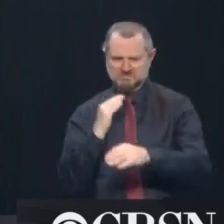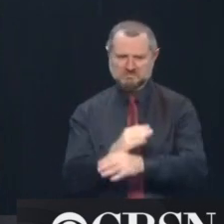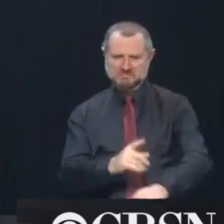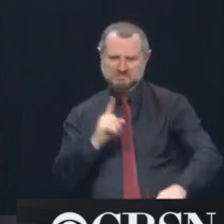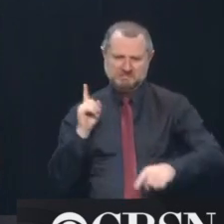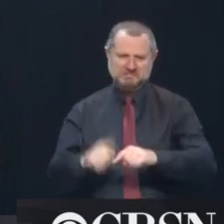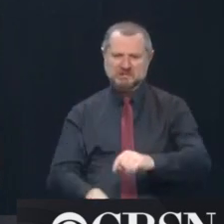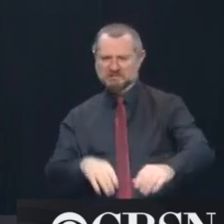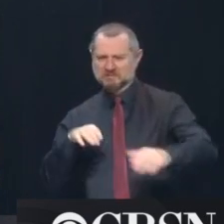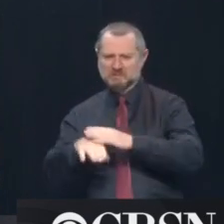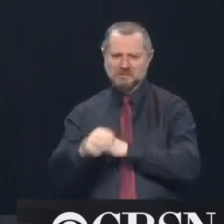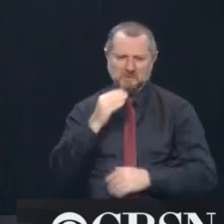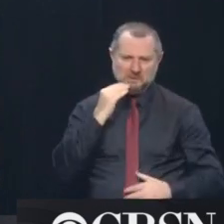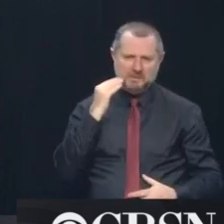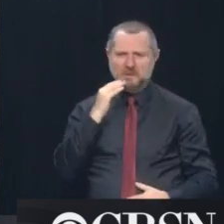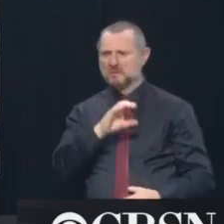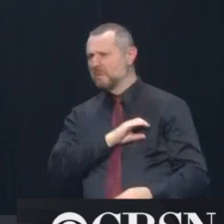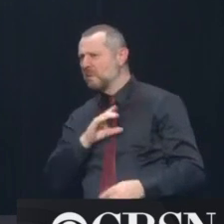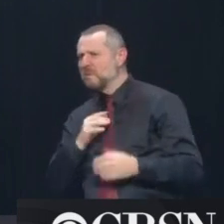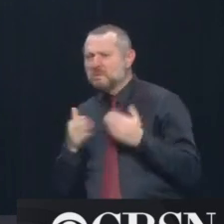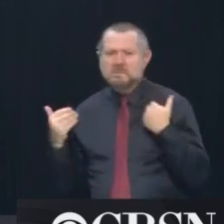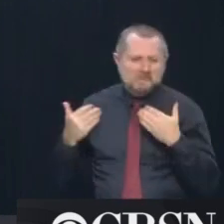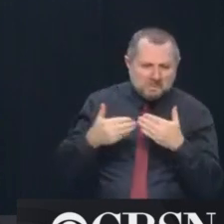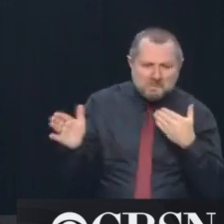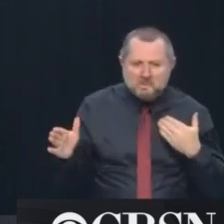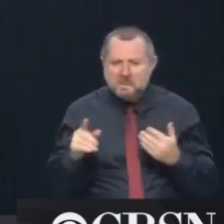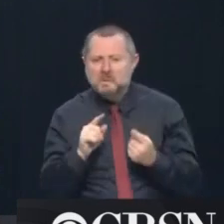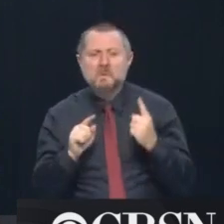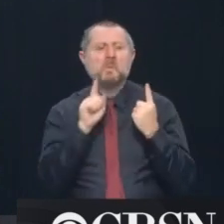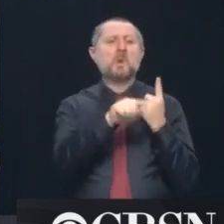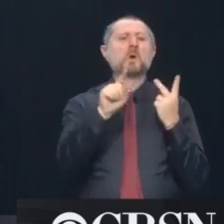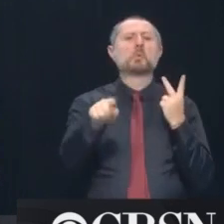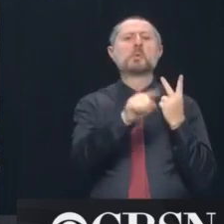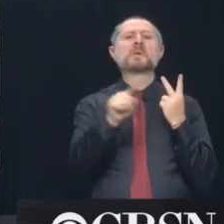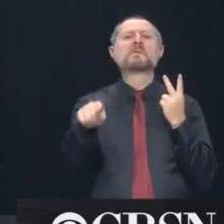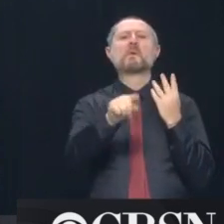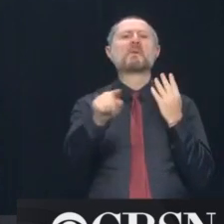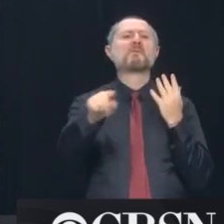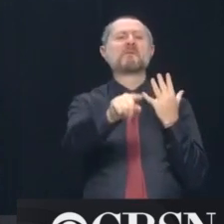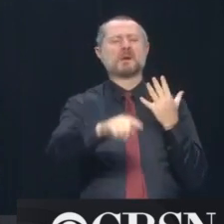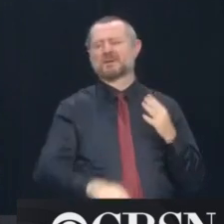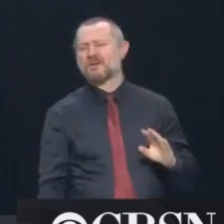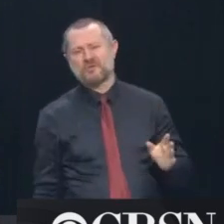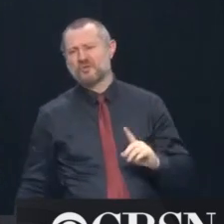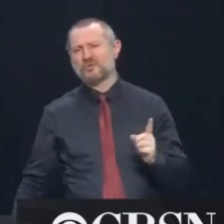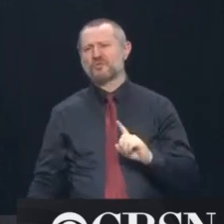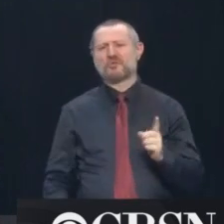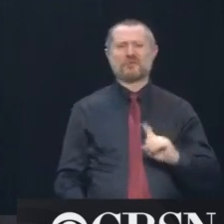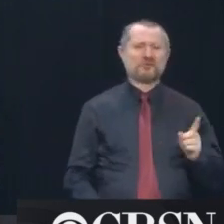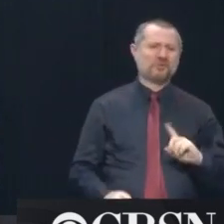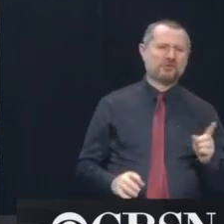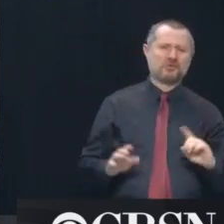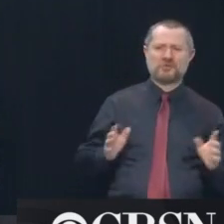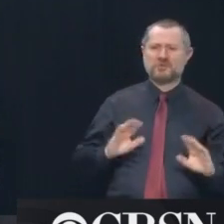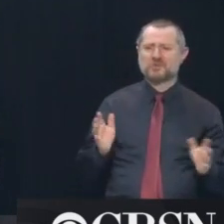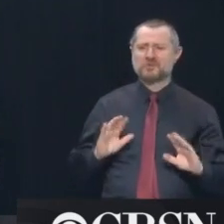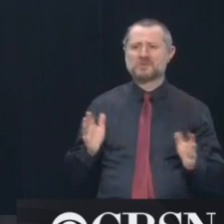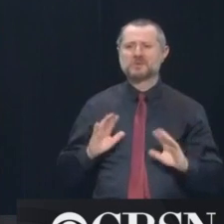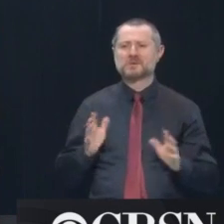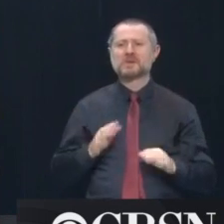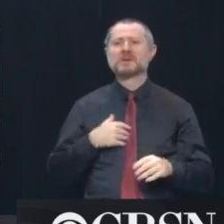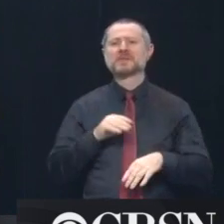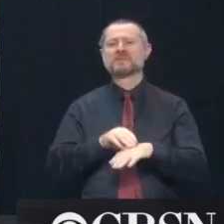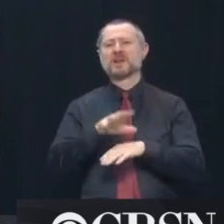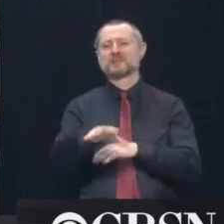me count how many people you have in your home. That's not what it's about. It's about giving them the advice